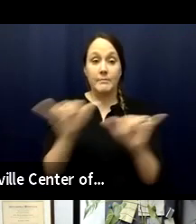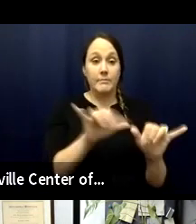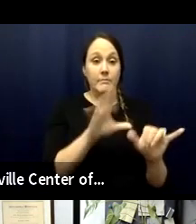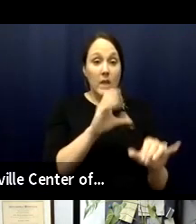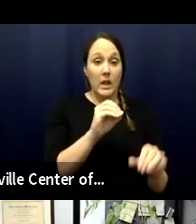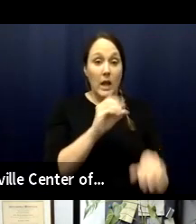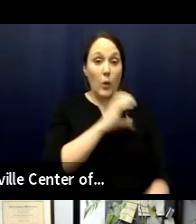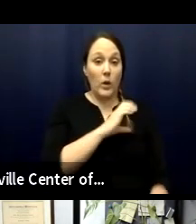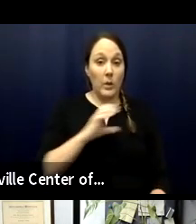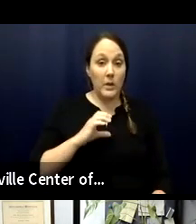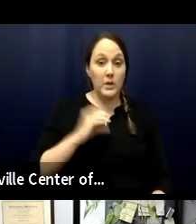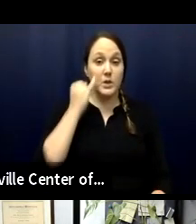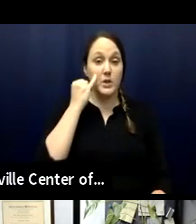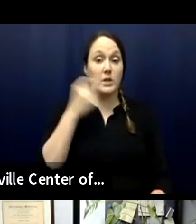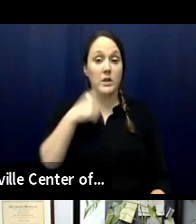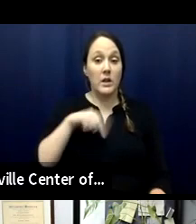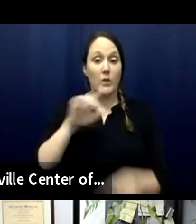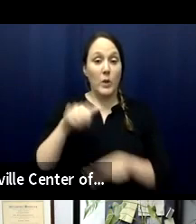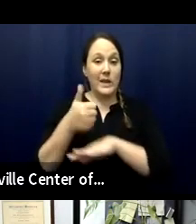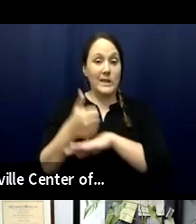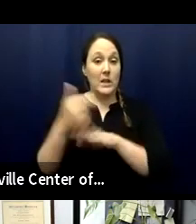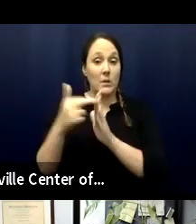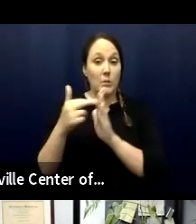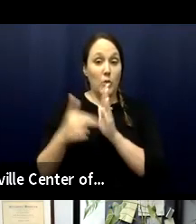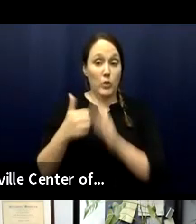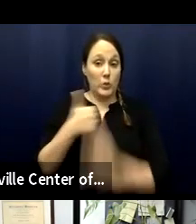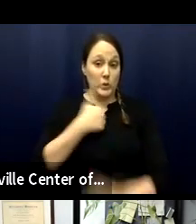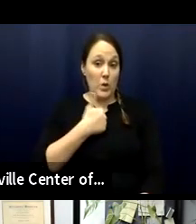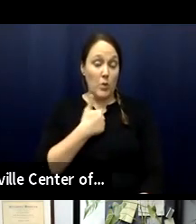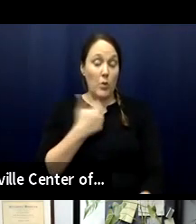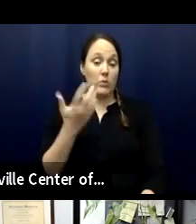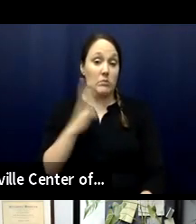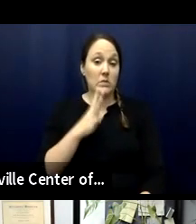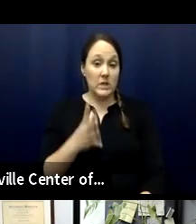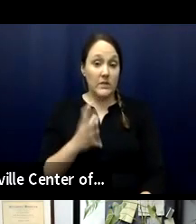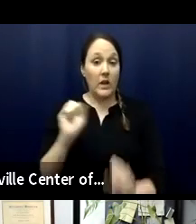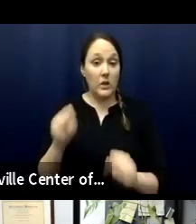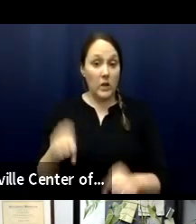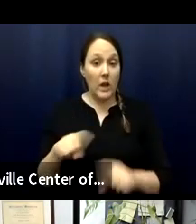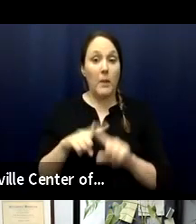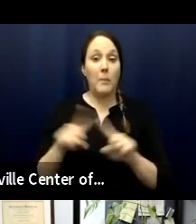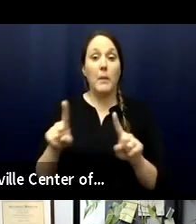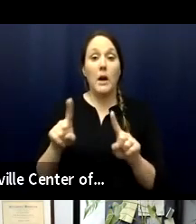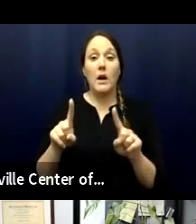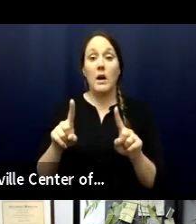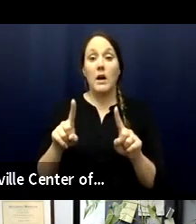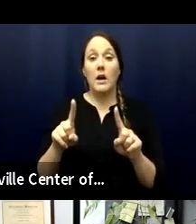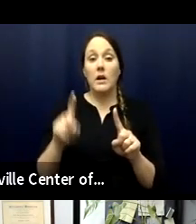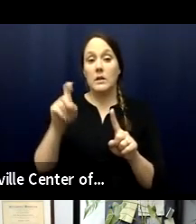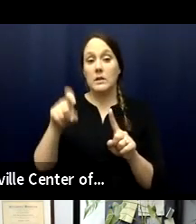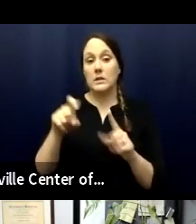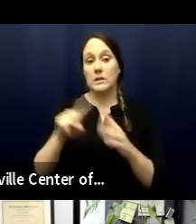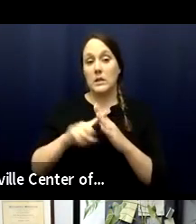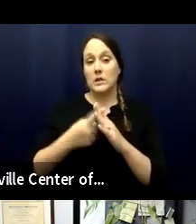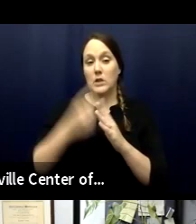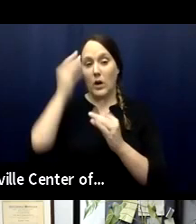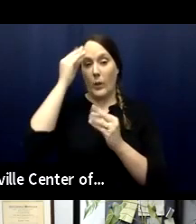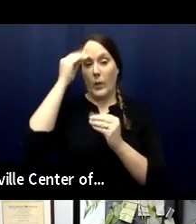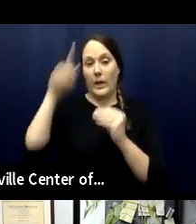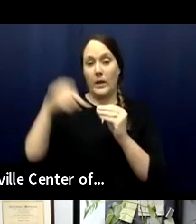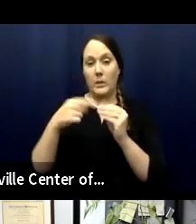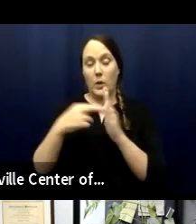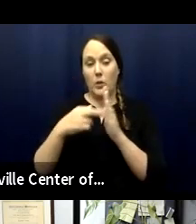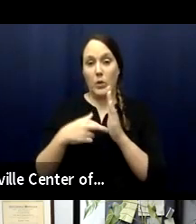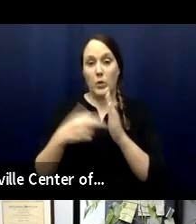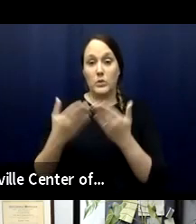we elect to set up our own rules, we can. But we should start thinking about those parameters. So I open that